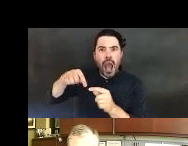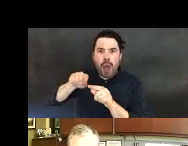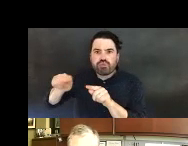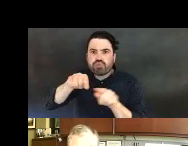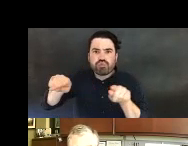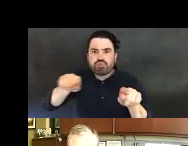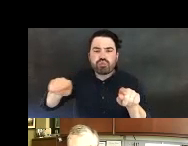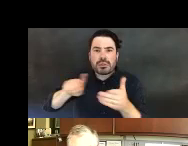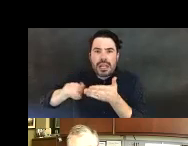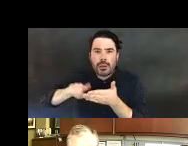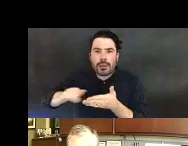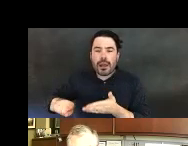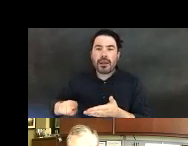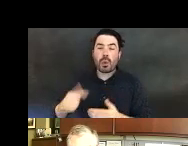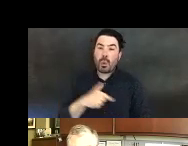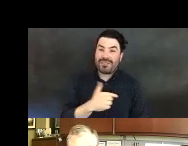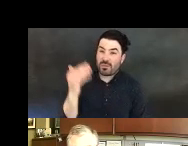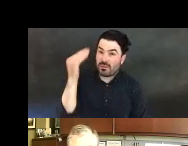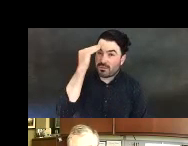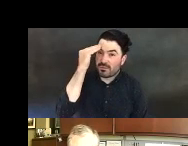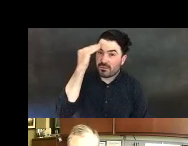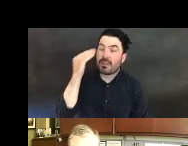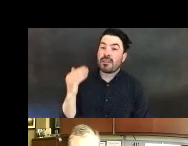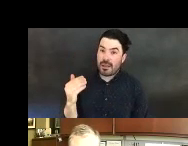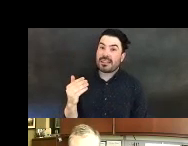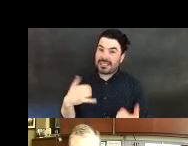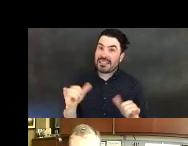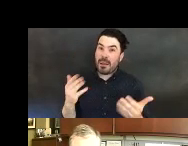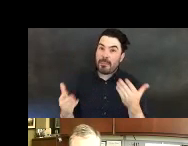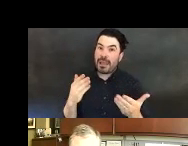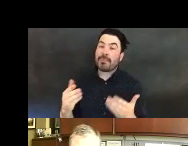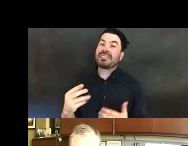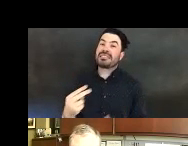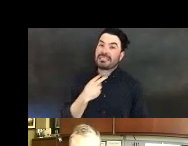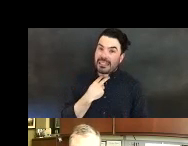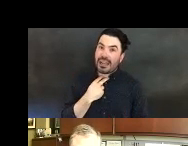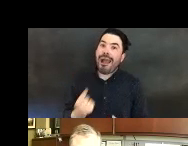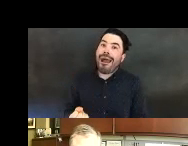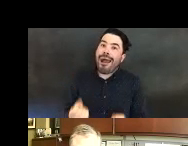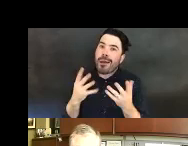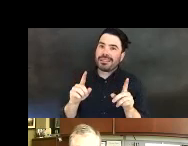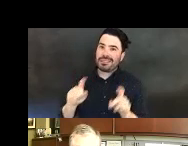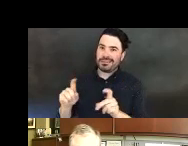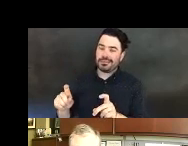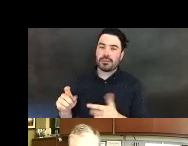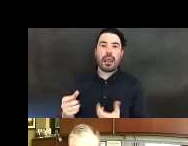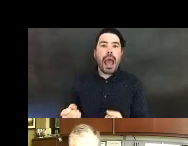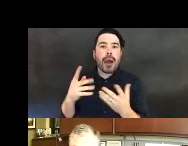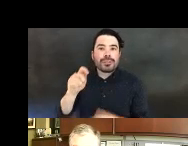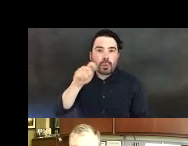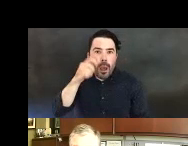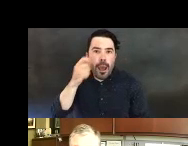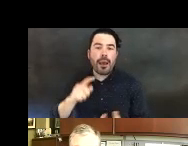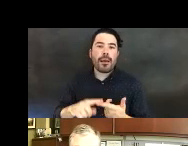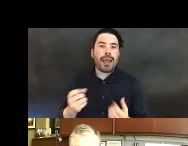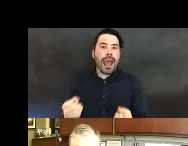be cognizant that we may still need to manage some of the supply constraints, and particularly around testing. Those are swabs, media, and reagents. And we've done